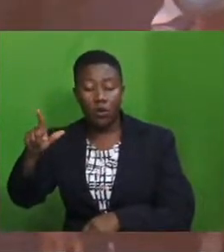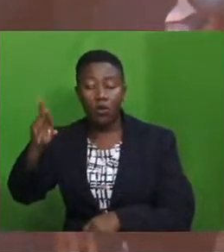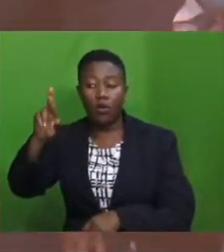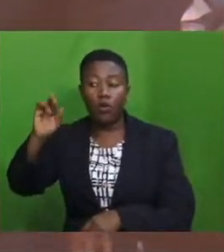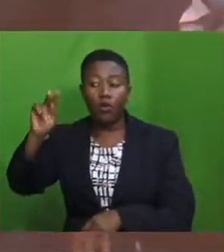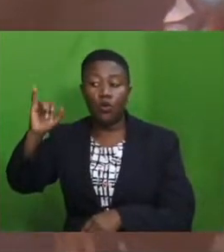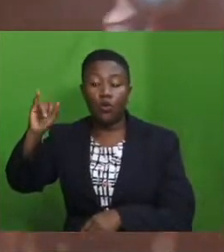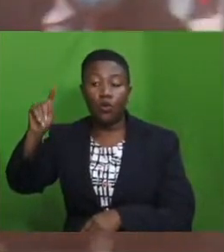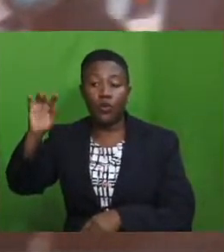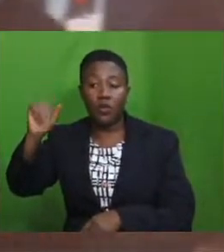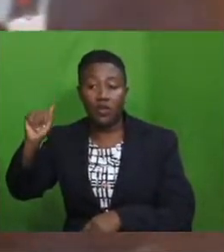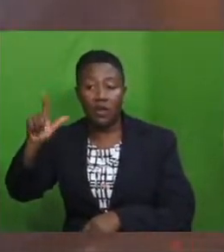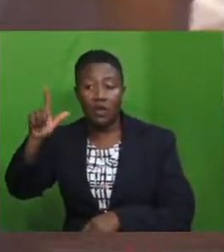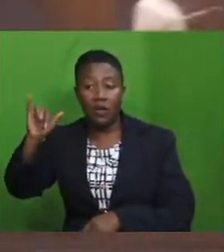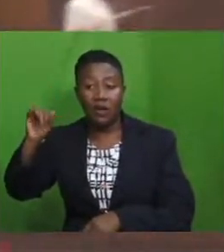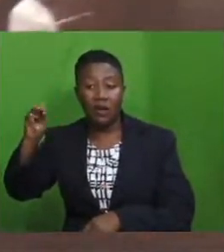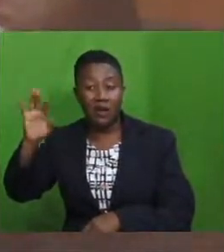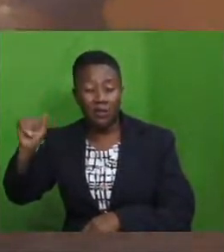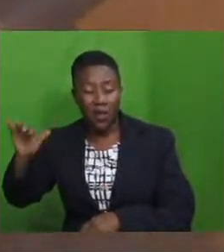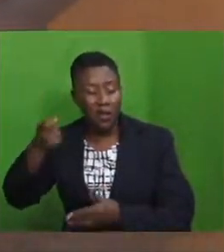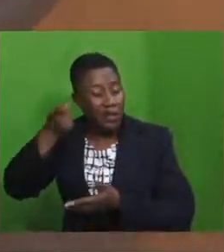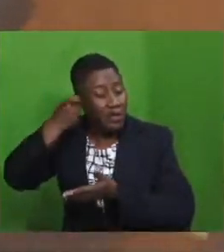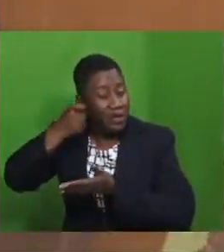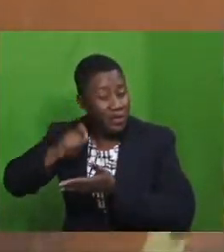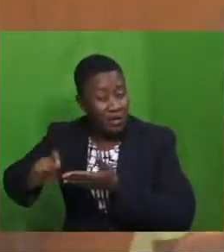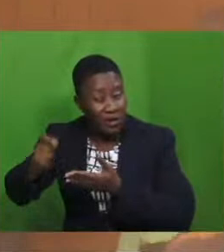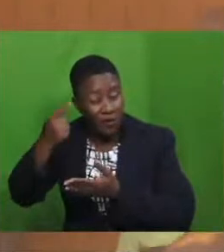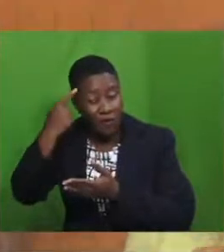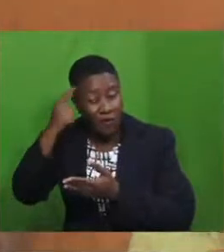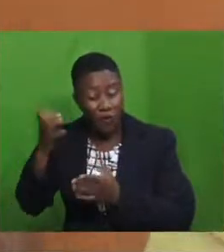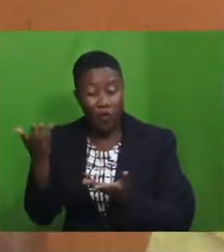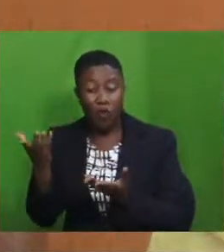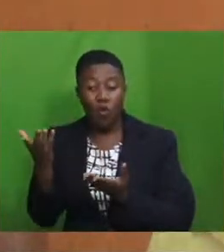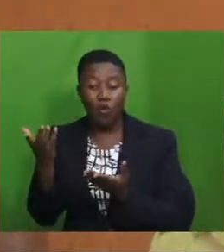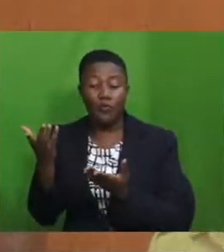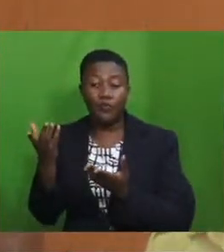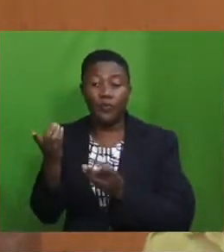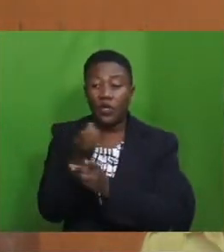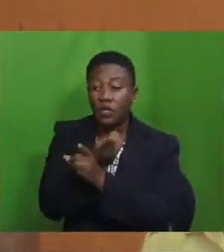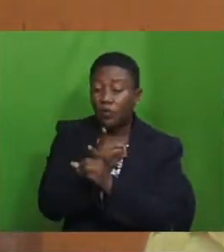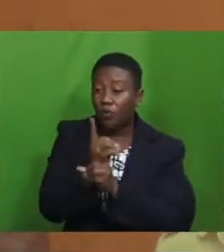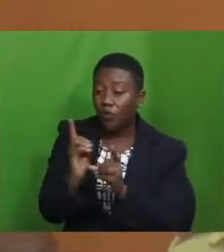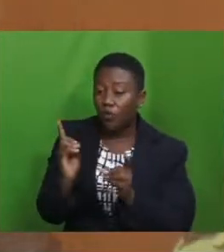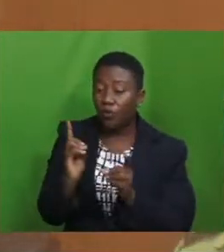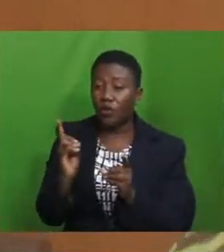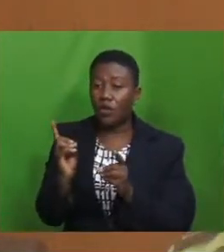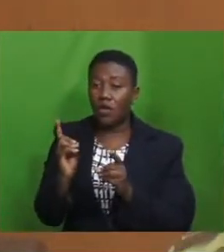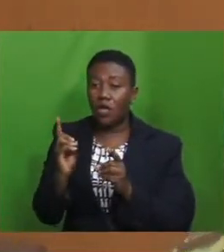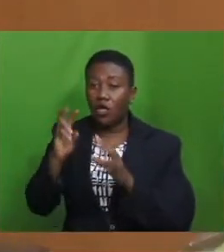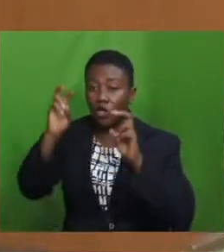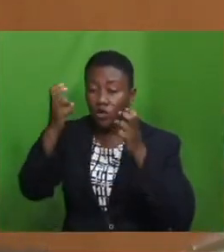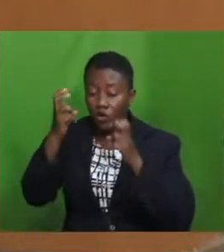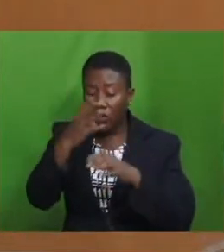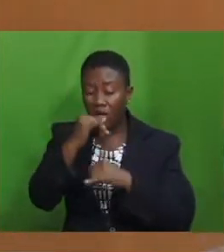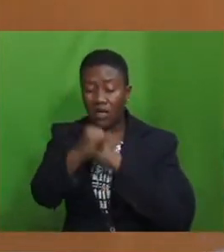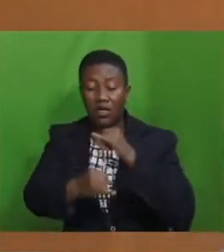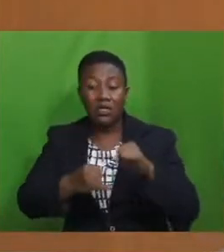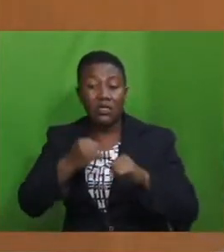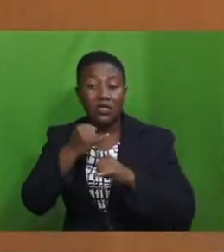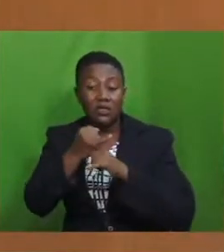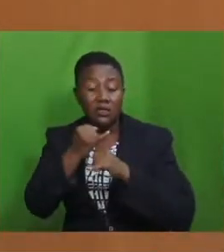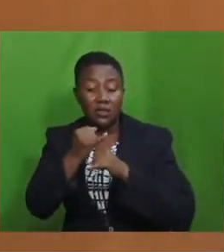for Diplomatic Republic Affairs and International Cooperation of the President.